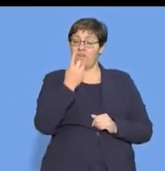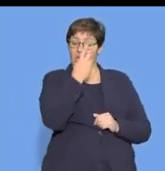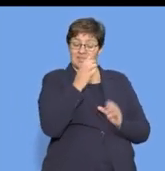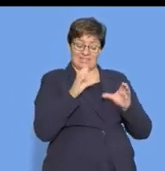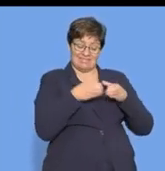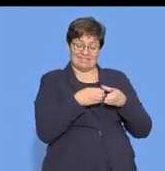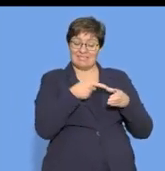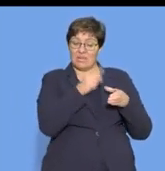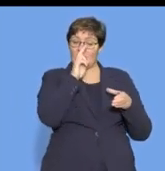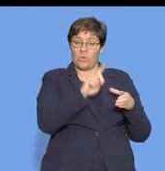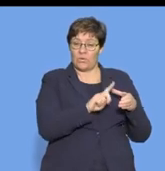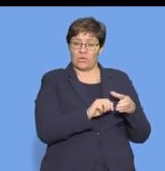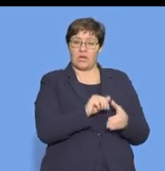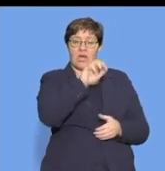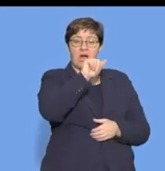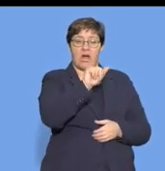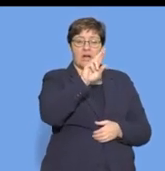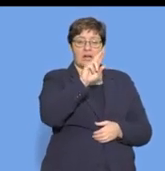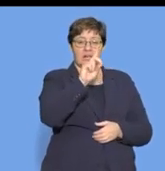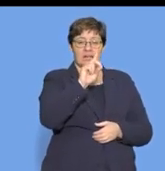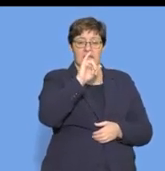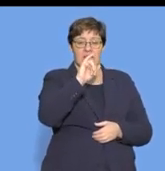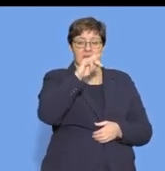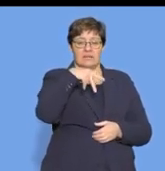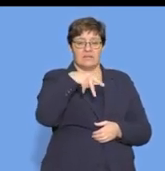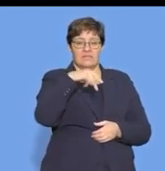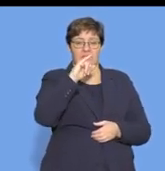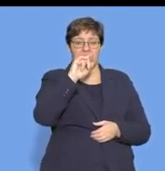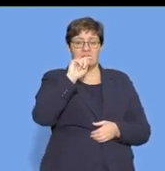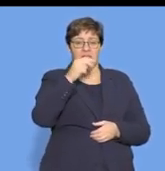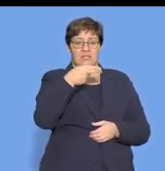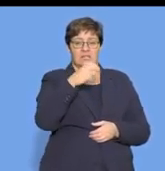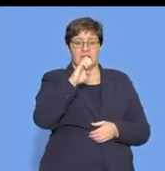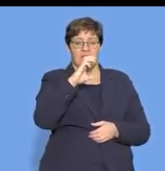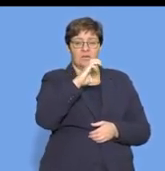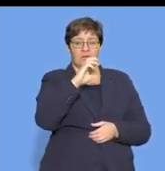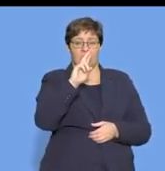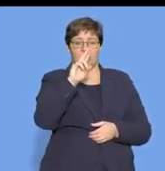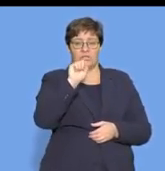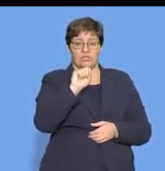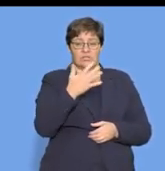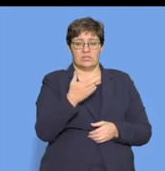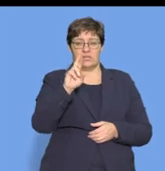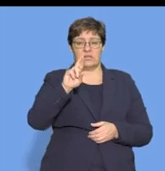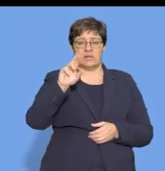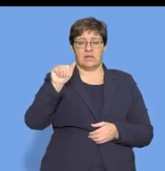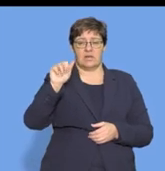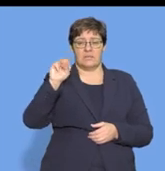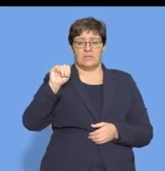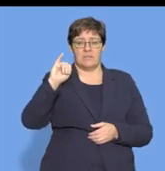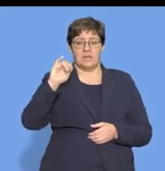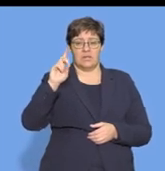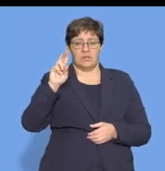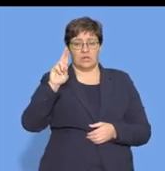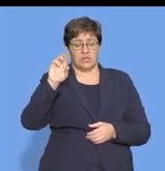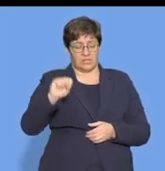species that we need to look at is called Artificus Remedus. And what is important here is that you need to